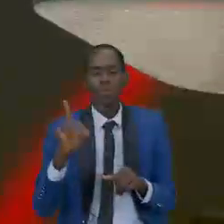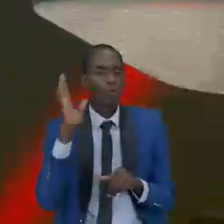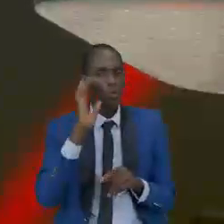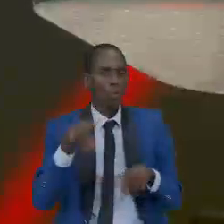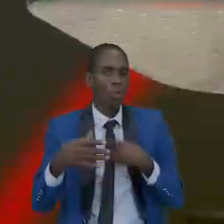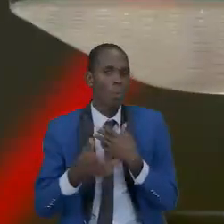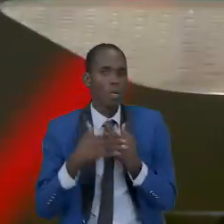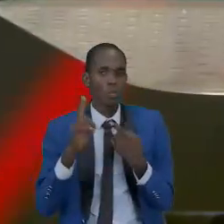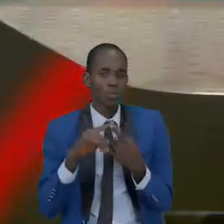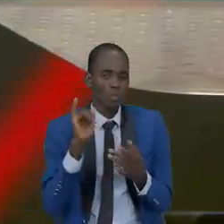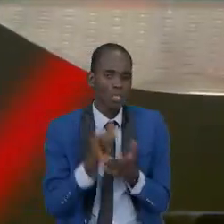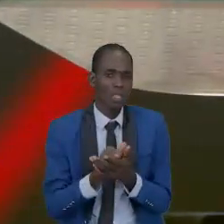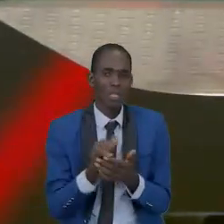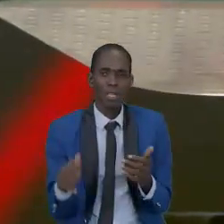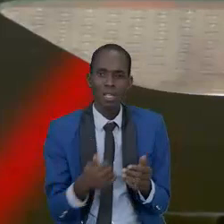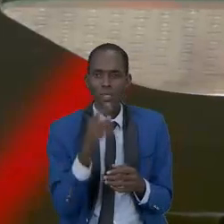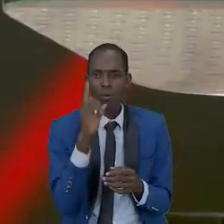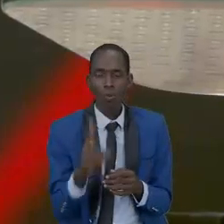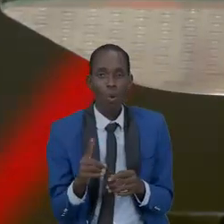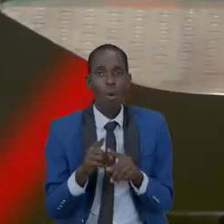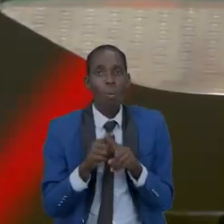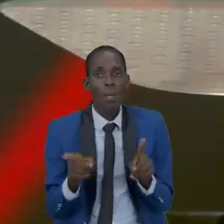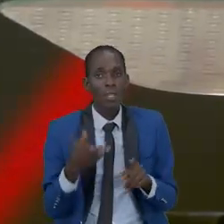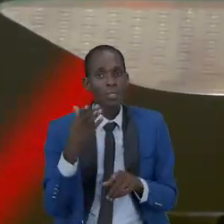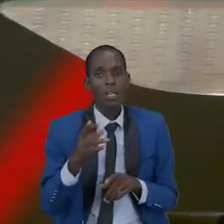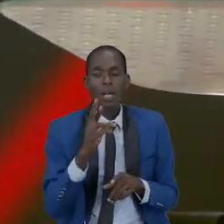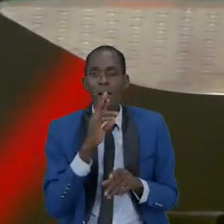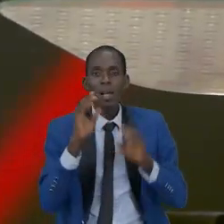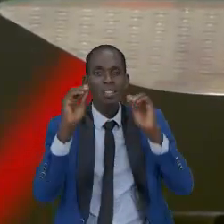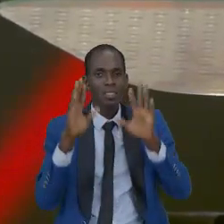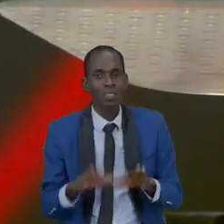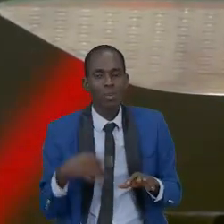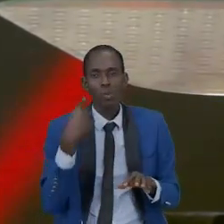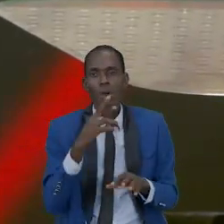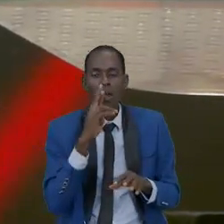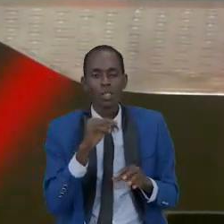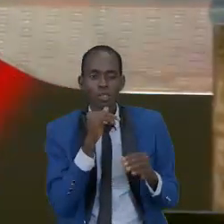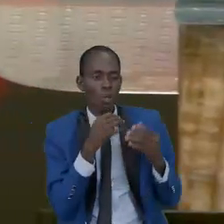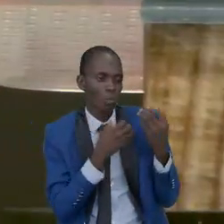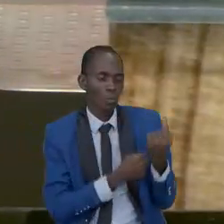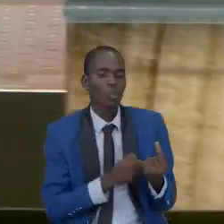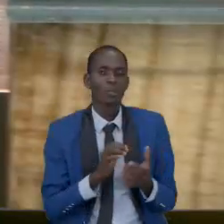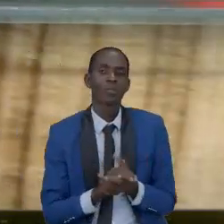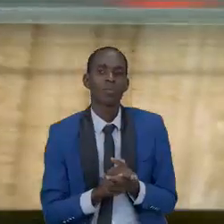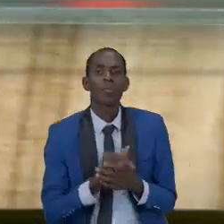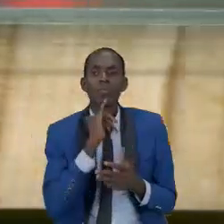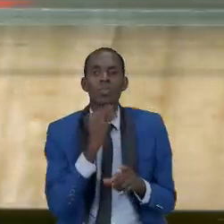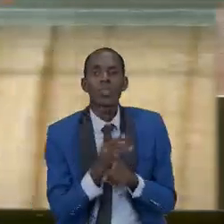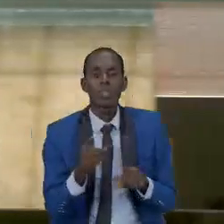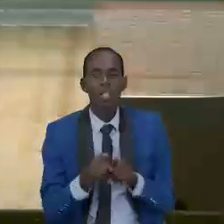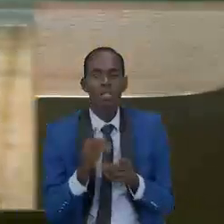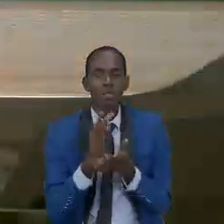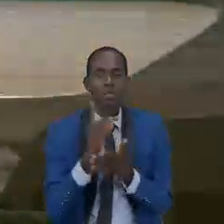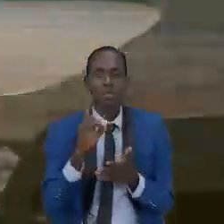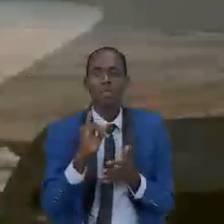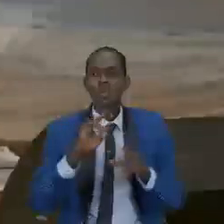that anymore. But there were teachers that were incorrigible. It's just like somebody has been going